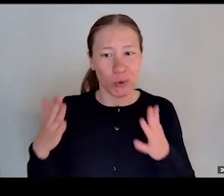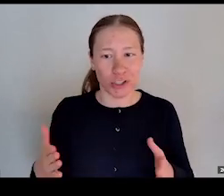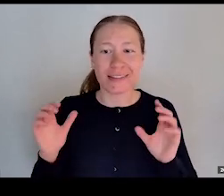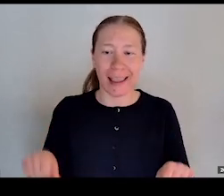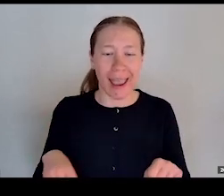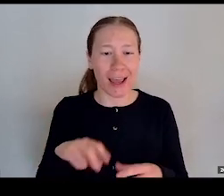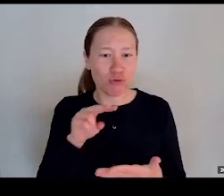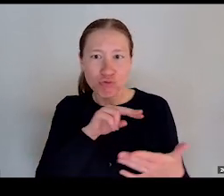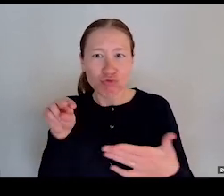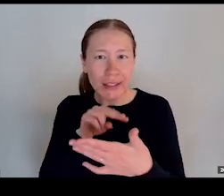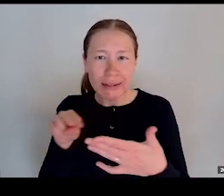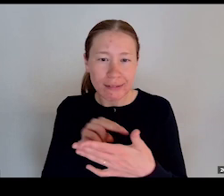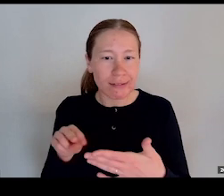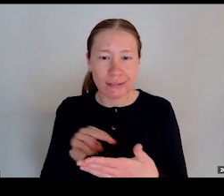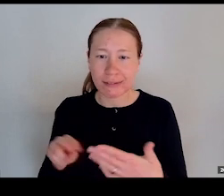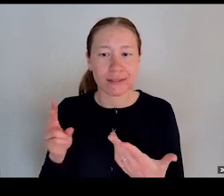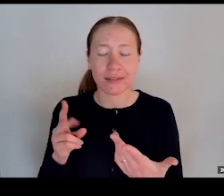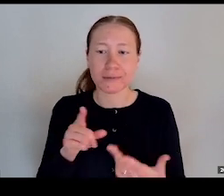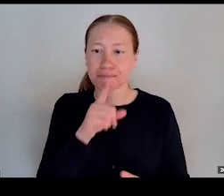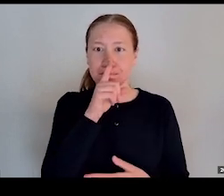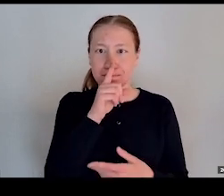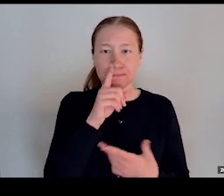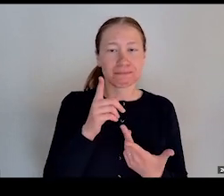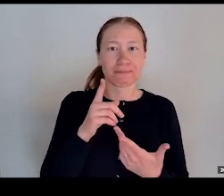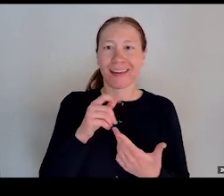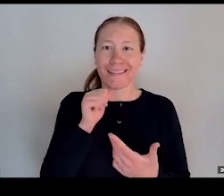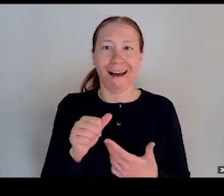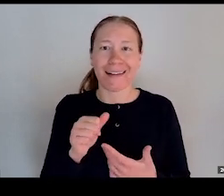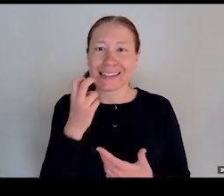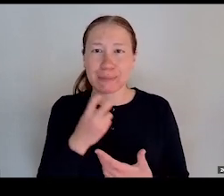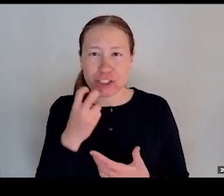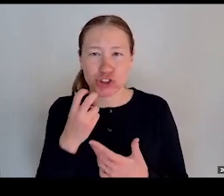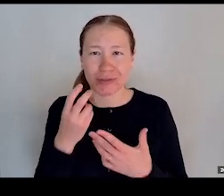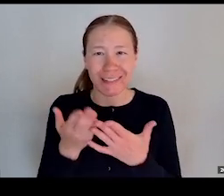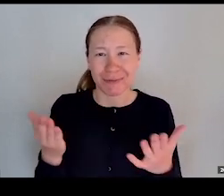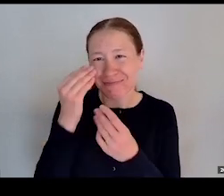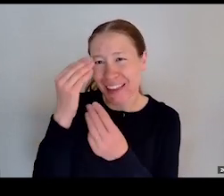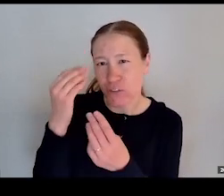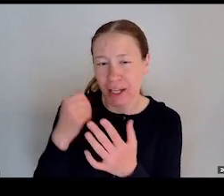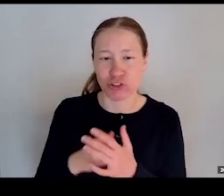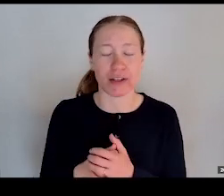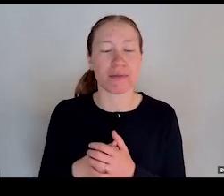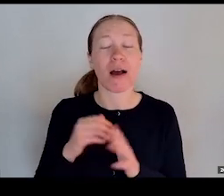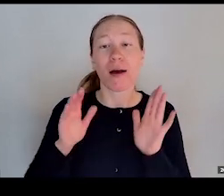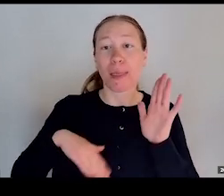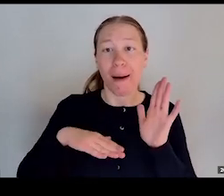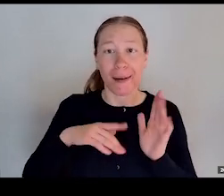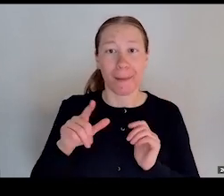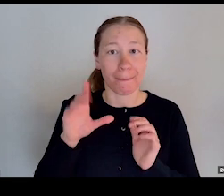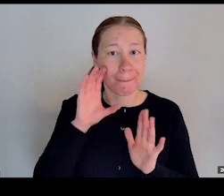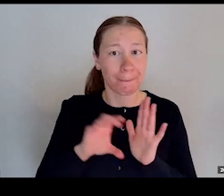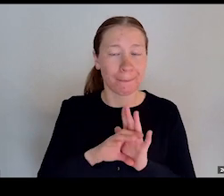into the viewer's language, and subtitles do not include those non-speech elements. So in that bottom left photo where it has subtitles, it